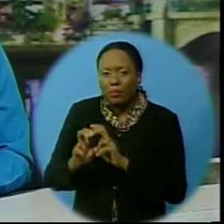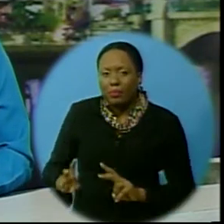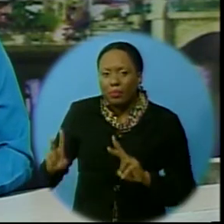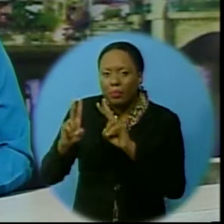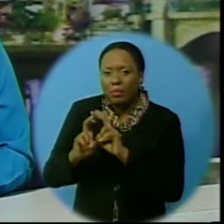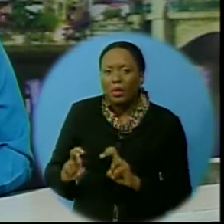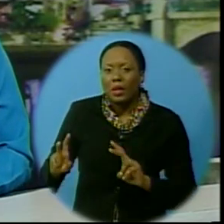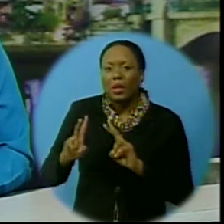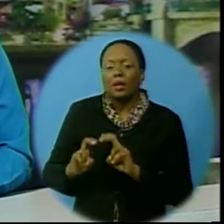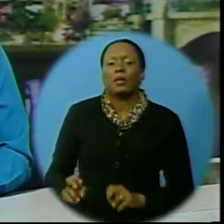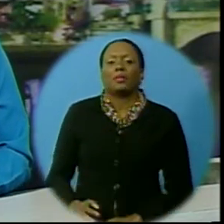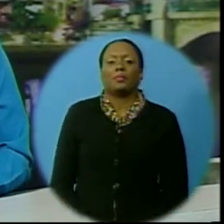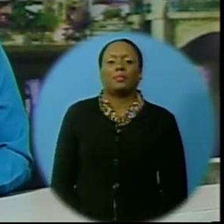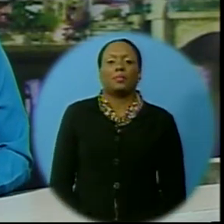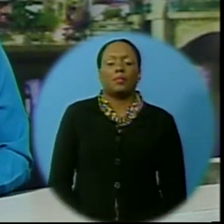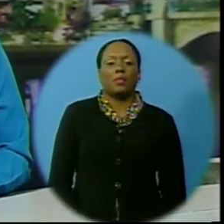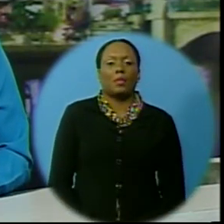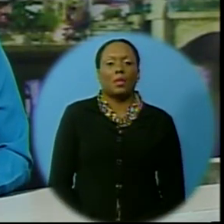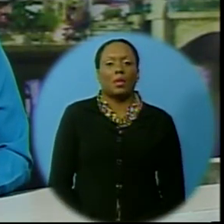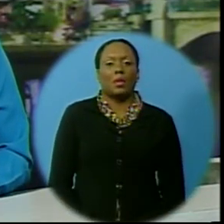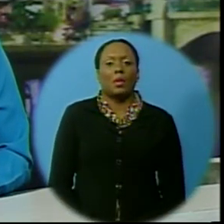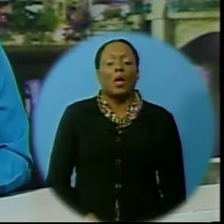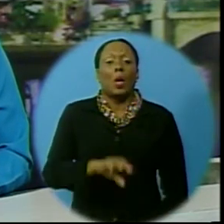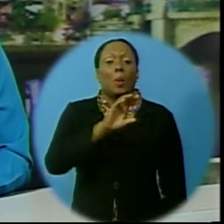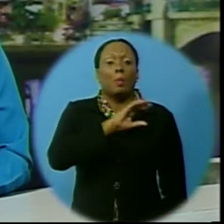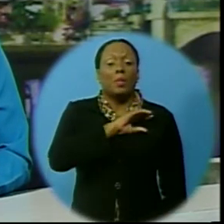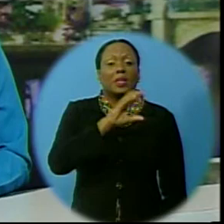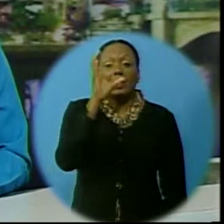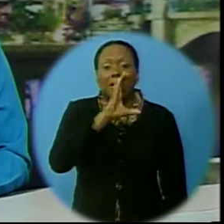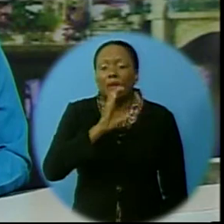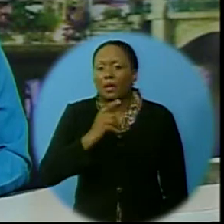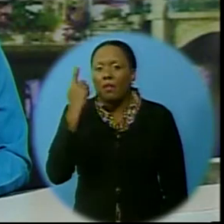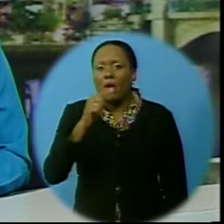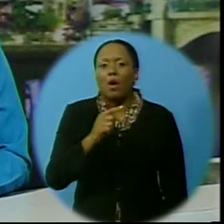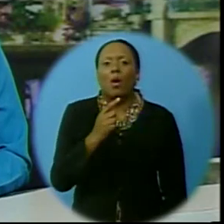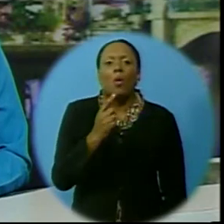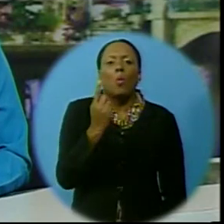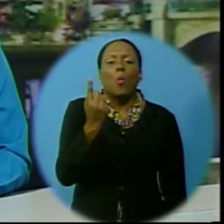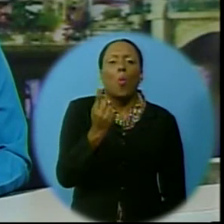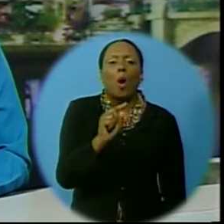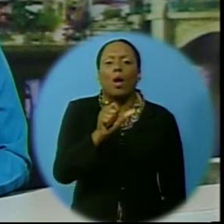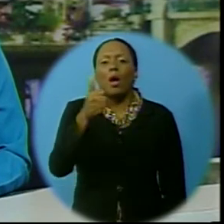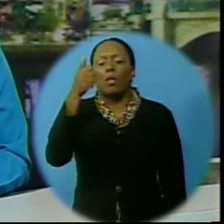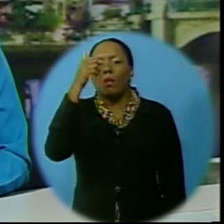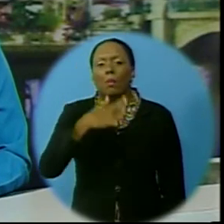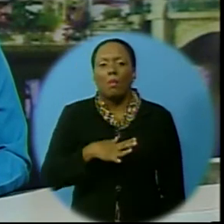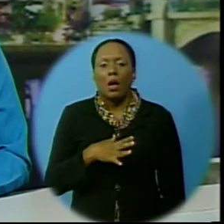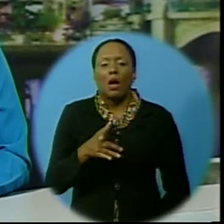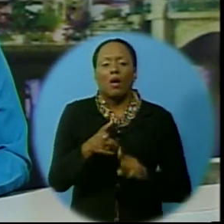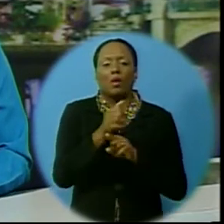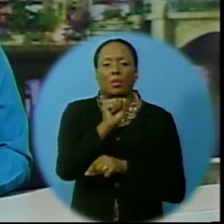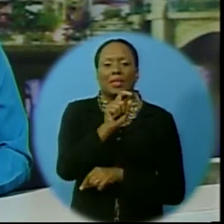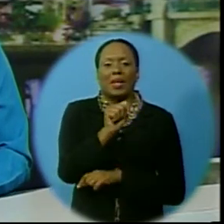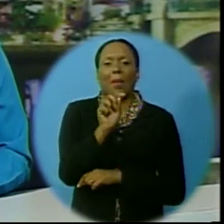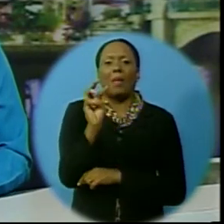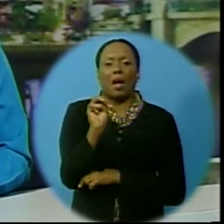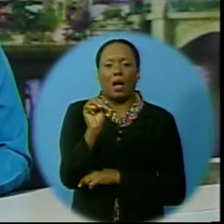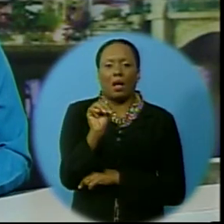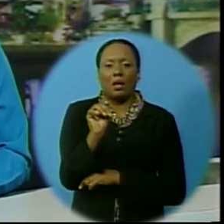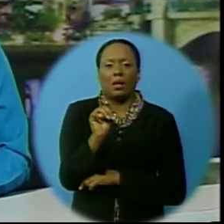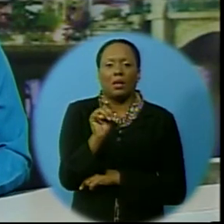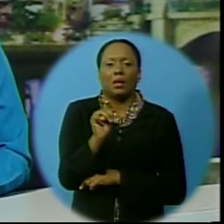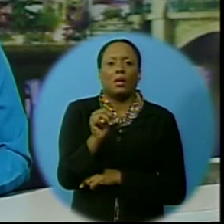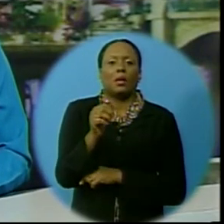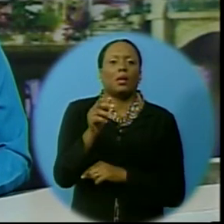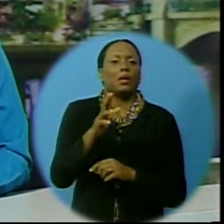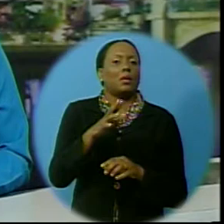investigation. Meanwhile, police have put out another wanted notice for a St. Michael man considered armed and dangerous, and members of the